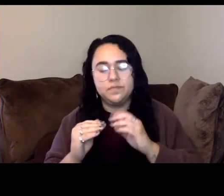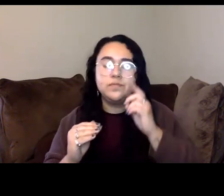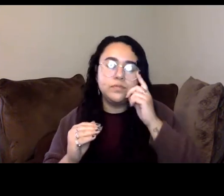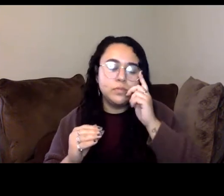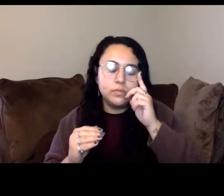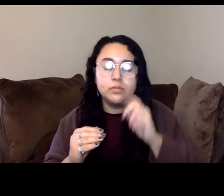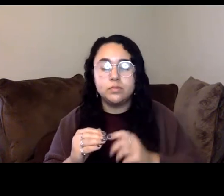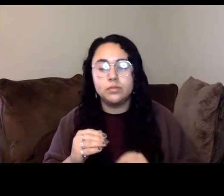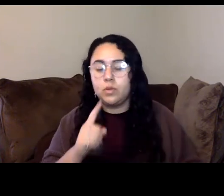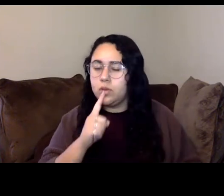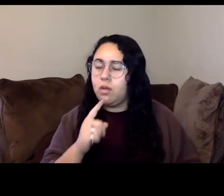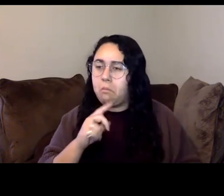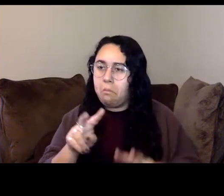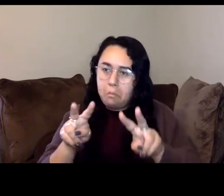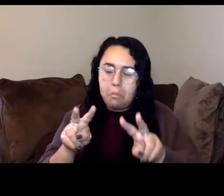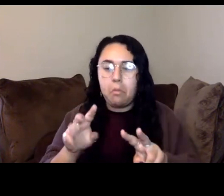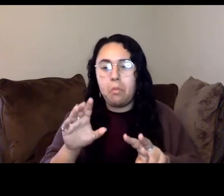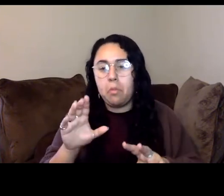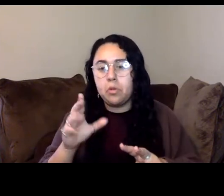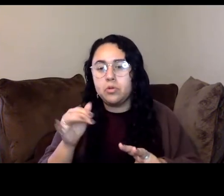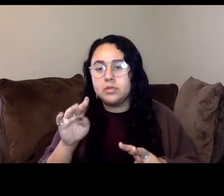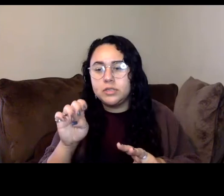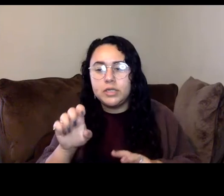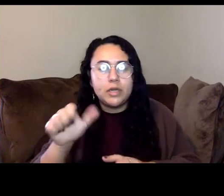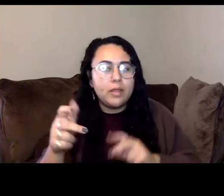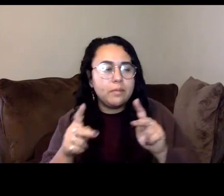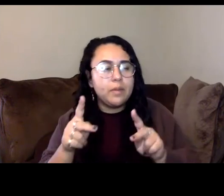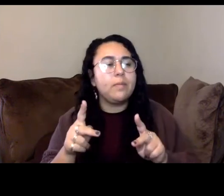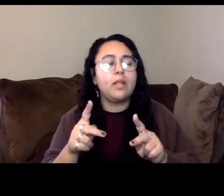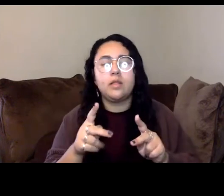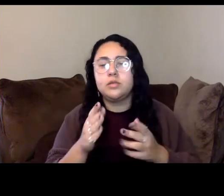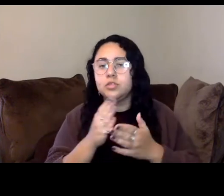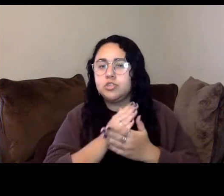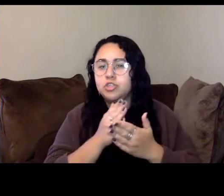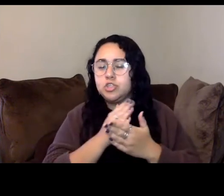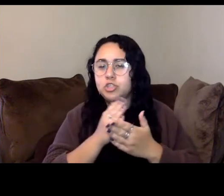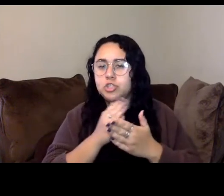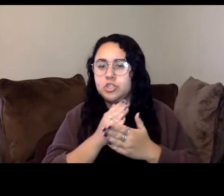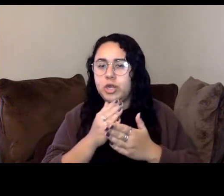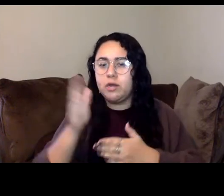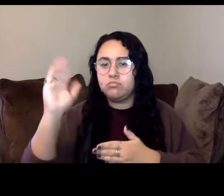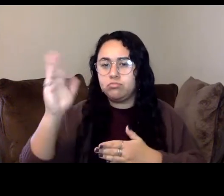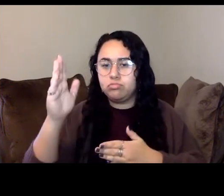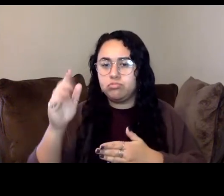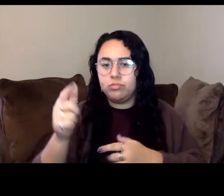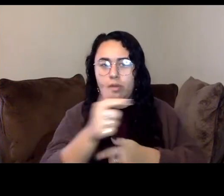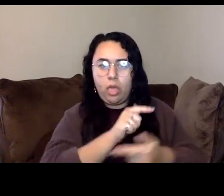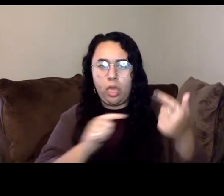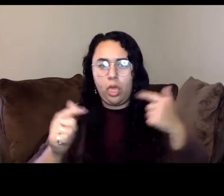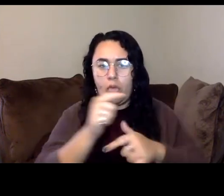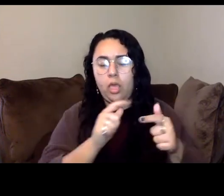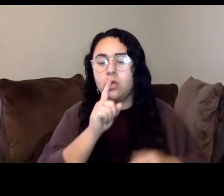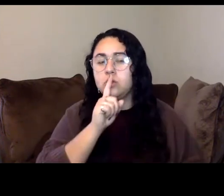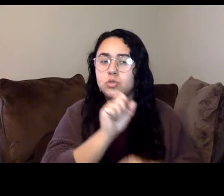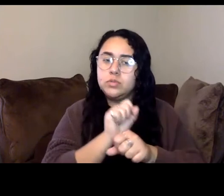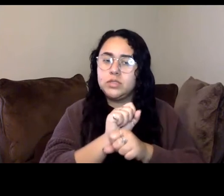admired how Christine and everyone else shared the microphone, so to speak, and really,